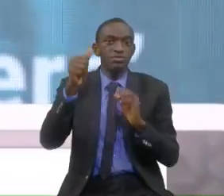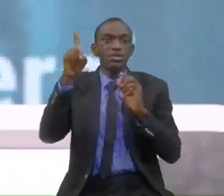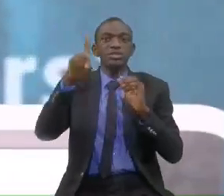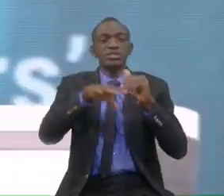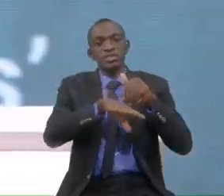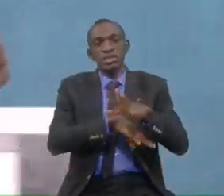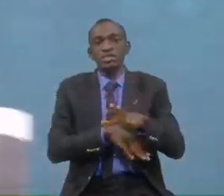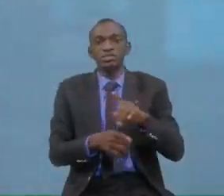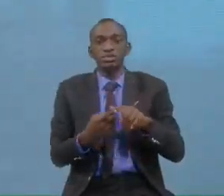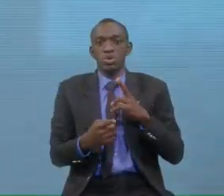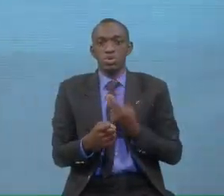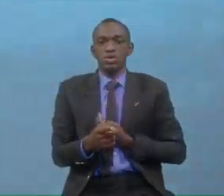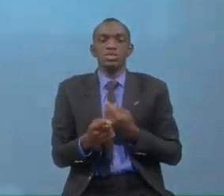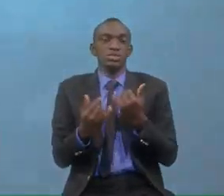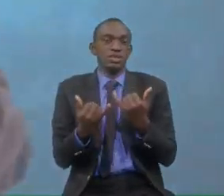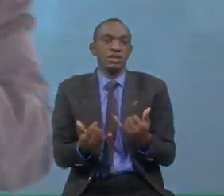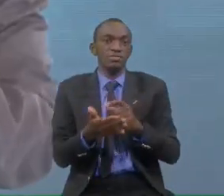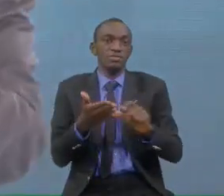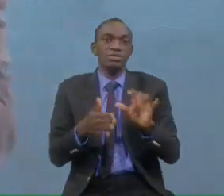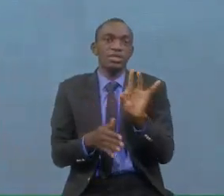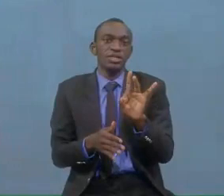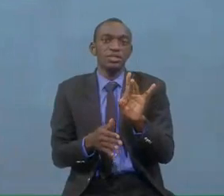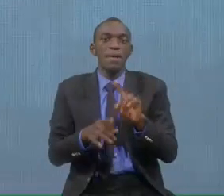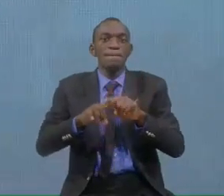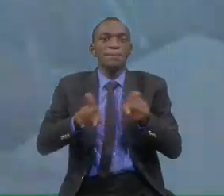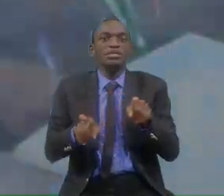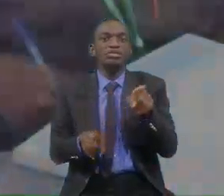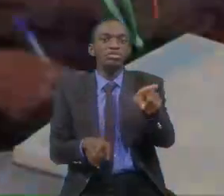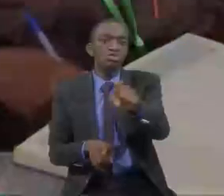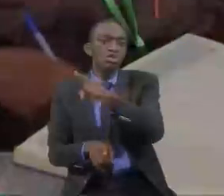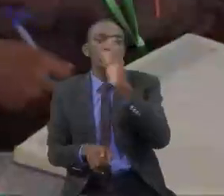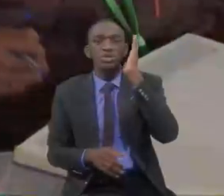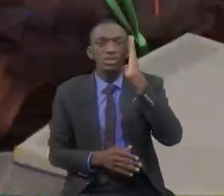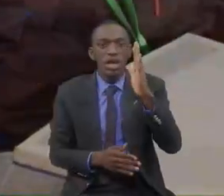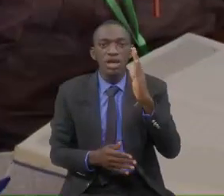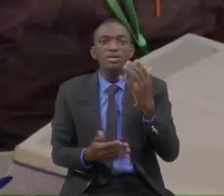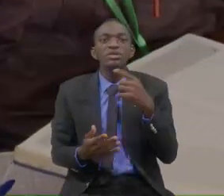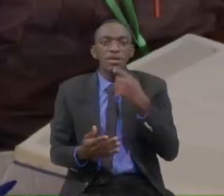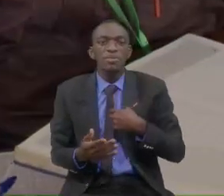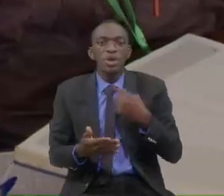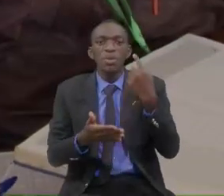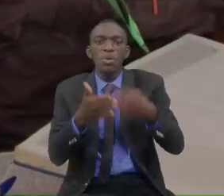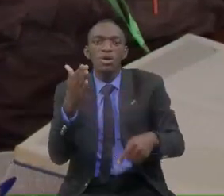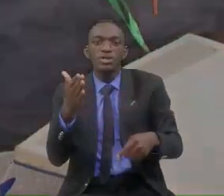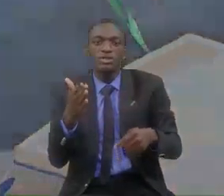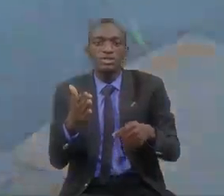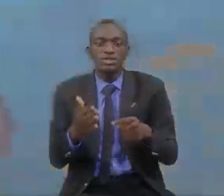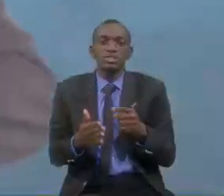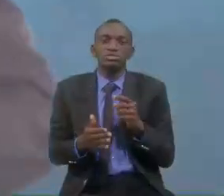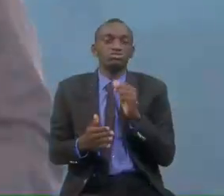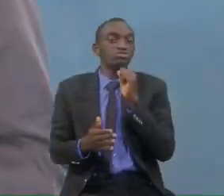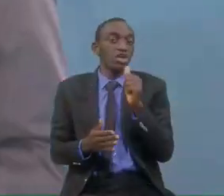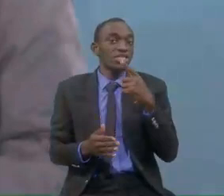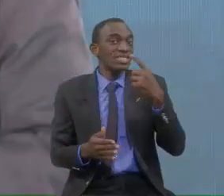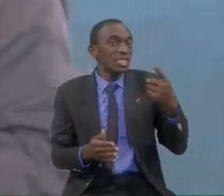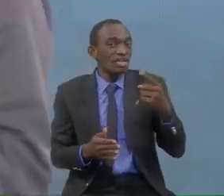that verse 8. But ye shall tell me out aloud. He didn't say, hear me out.